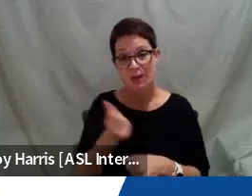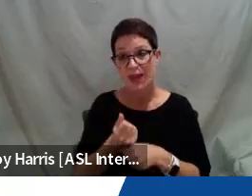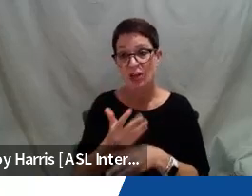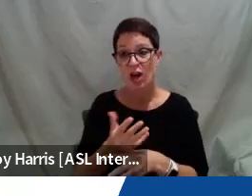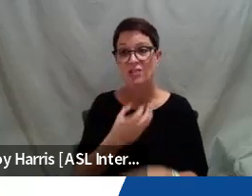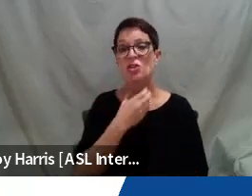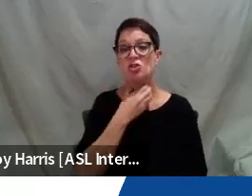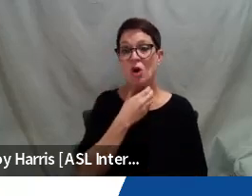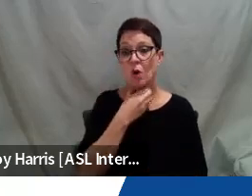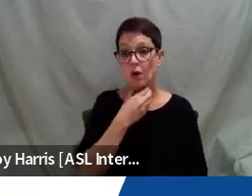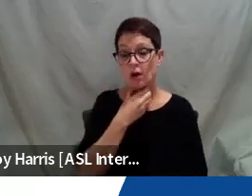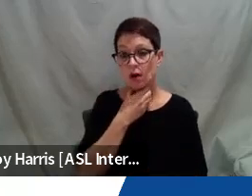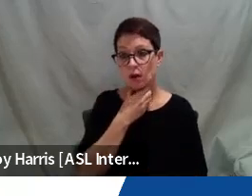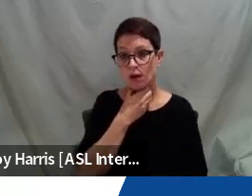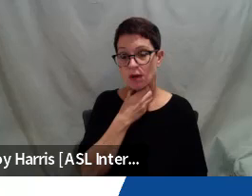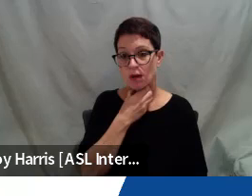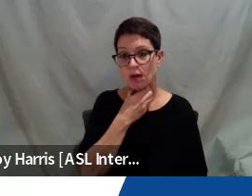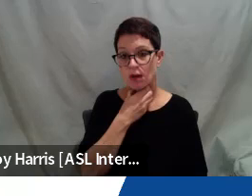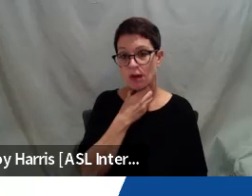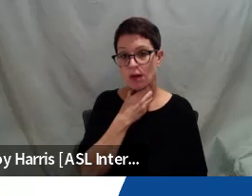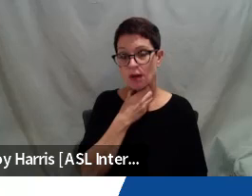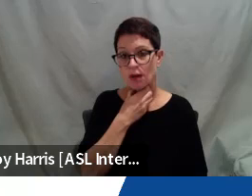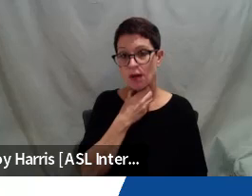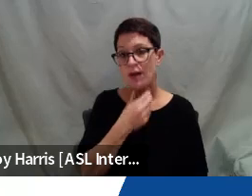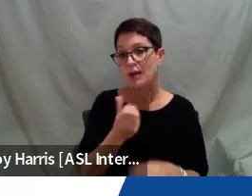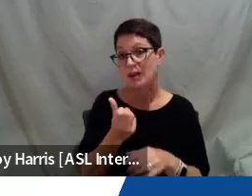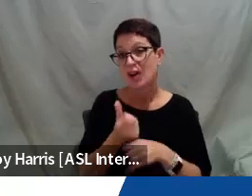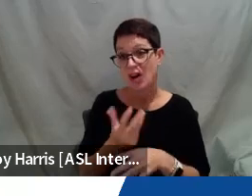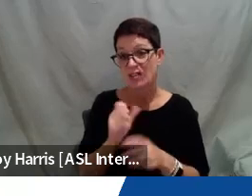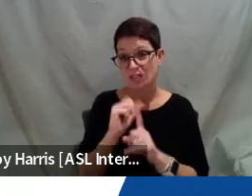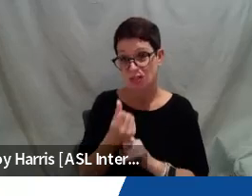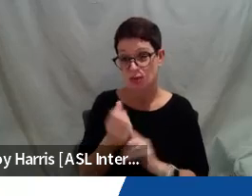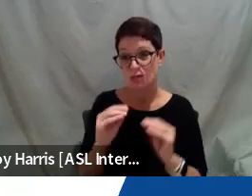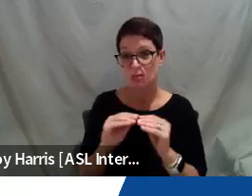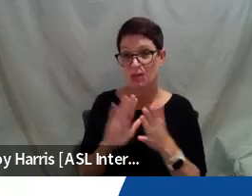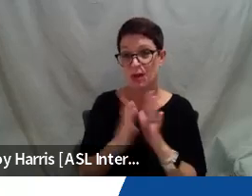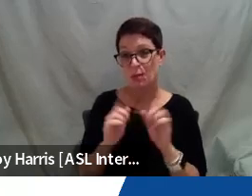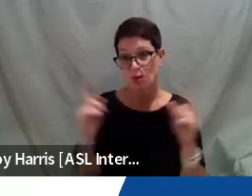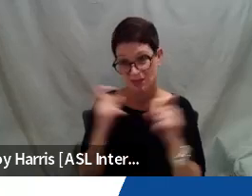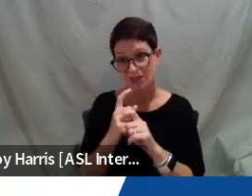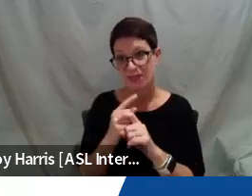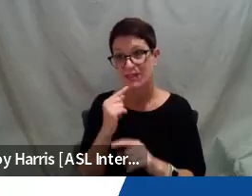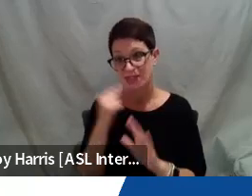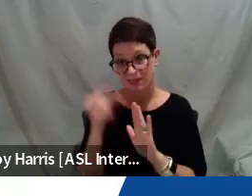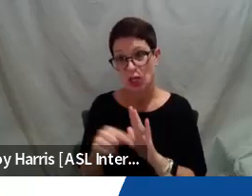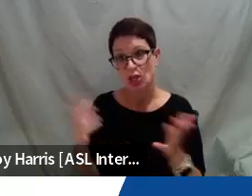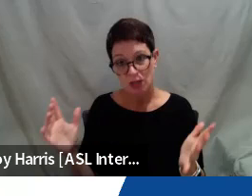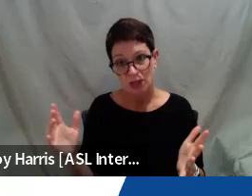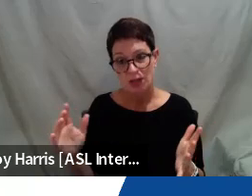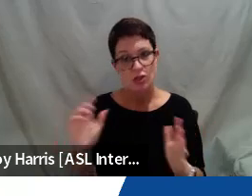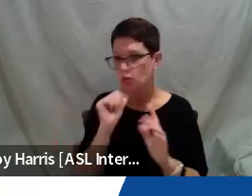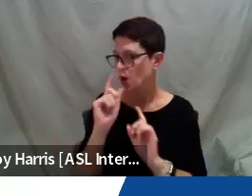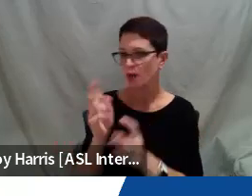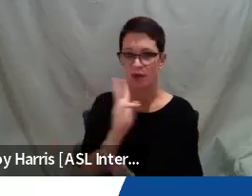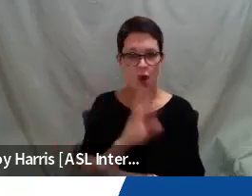to choke. And that can make the situation even more complicated, right? So